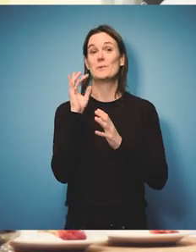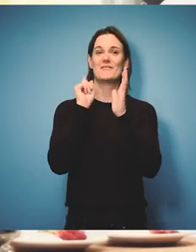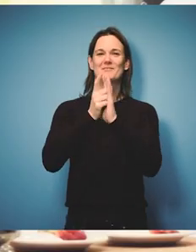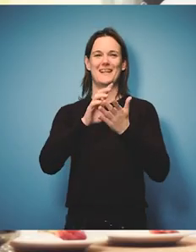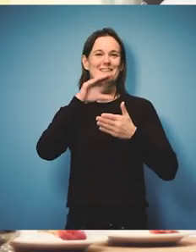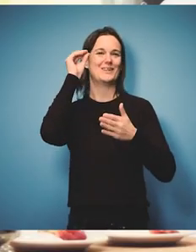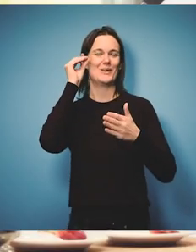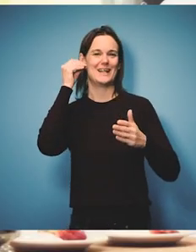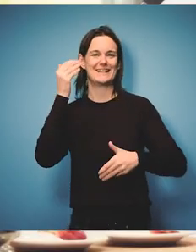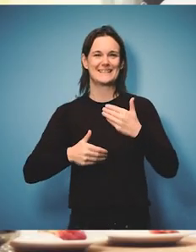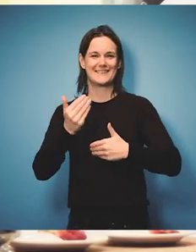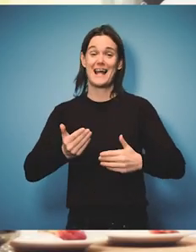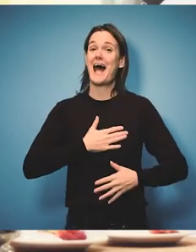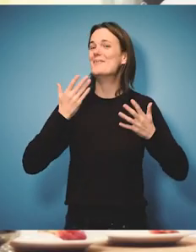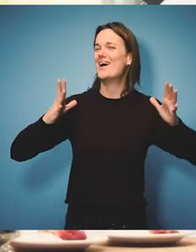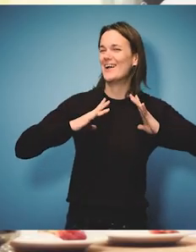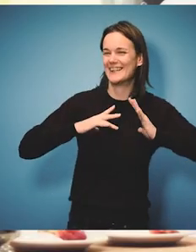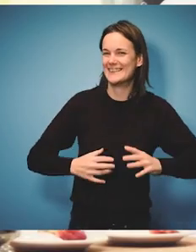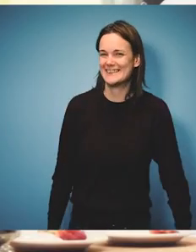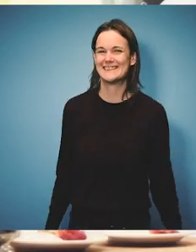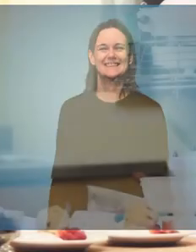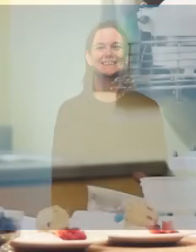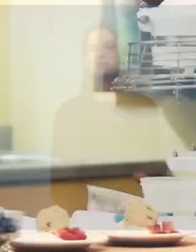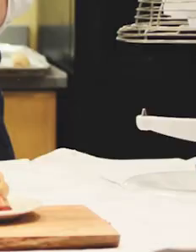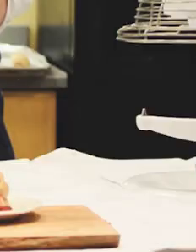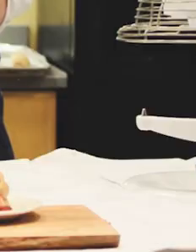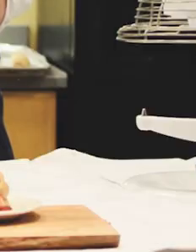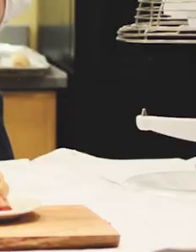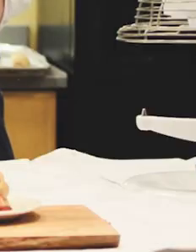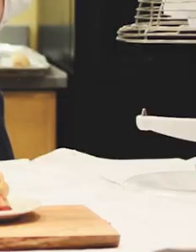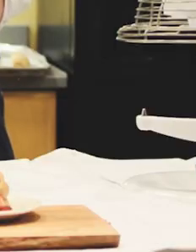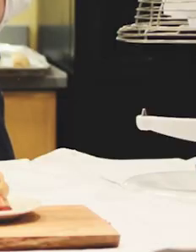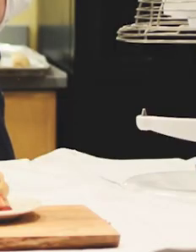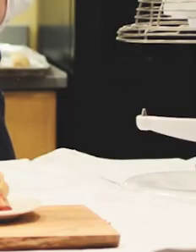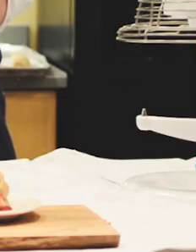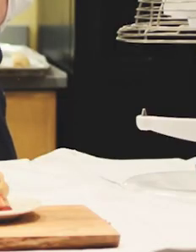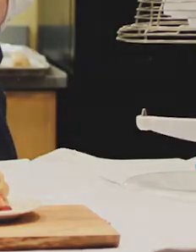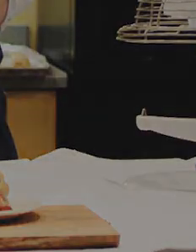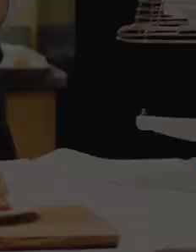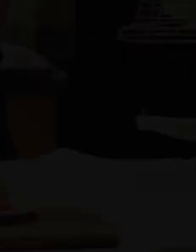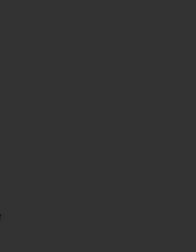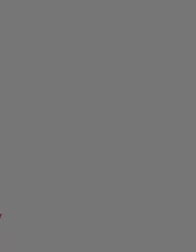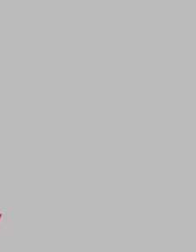made. Thanks again for joining us as part of the 25-minute learning series. Happy holidays.